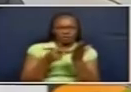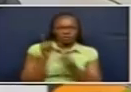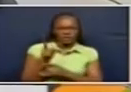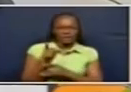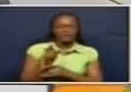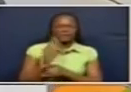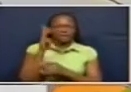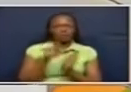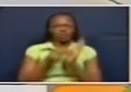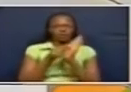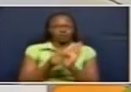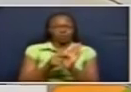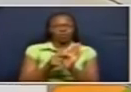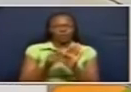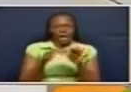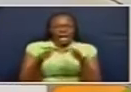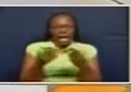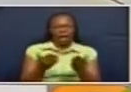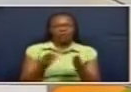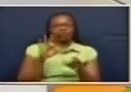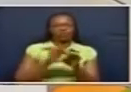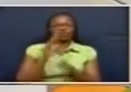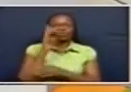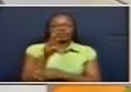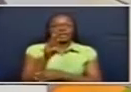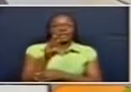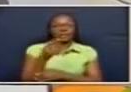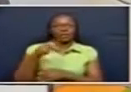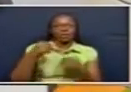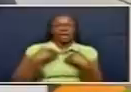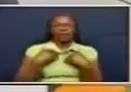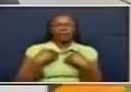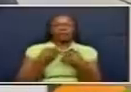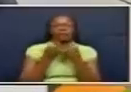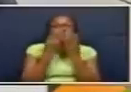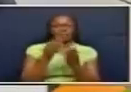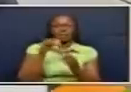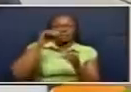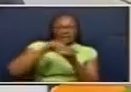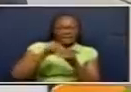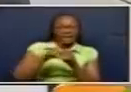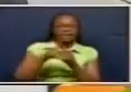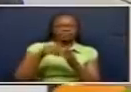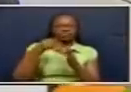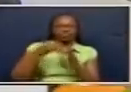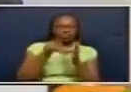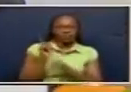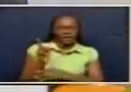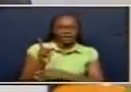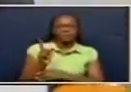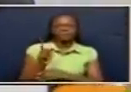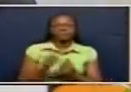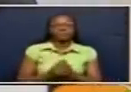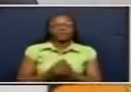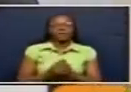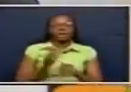be demonstrating it as our case study today with her bio data, which is already in this dummy system, as Chris walks us through. So